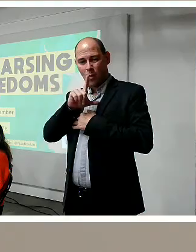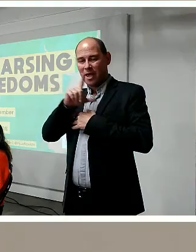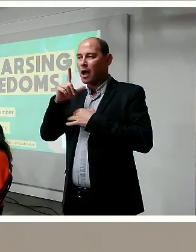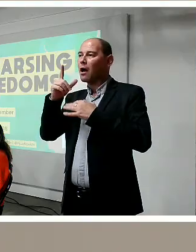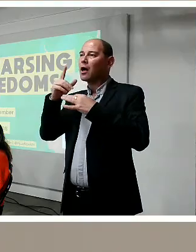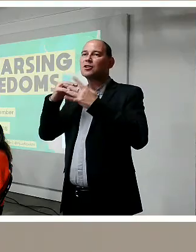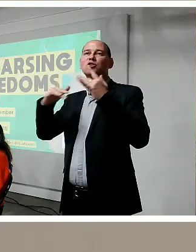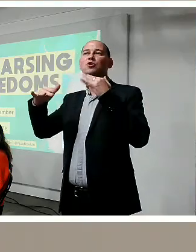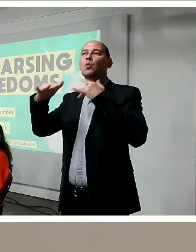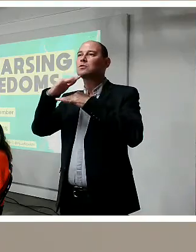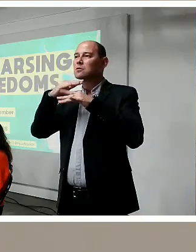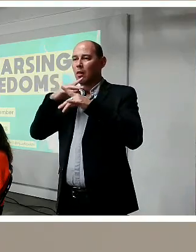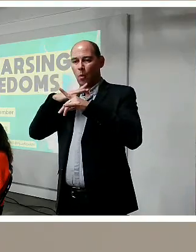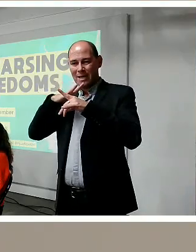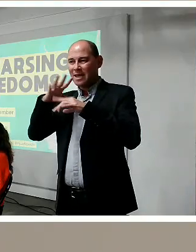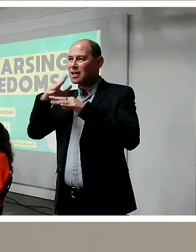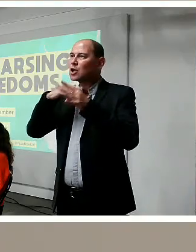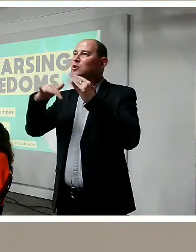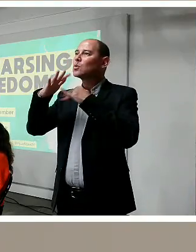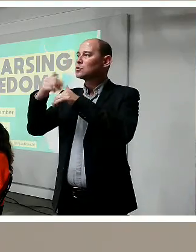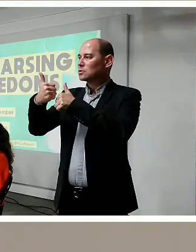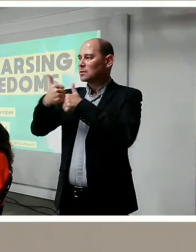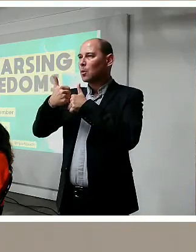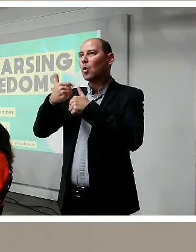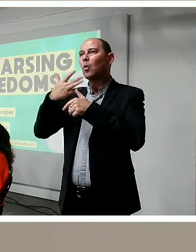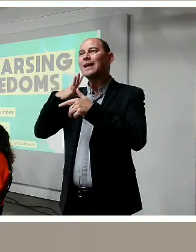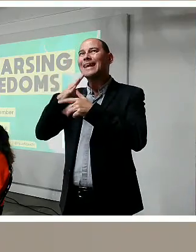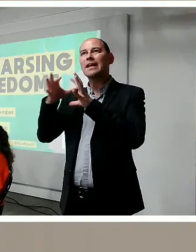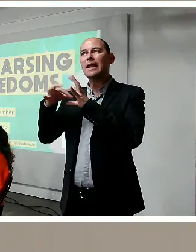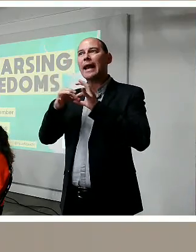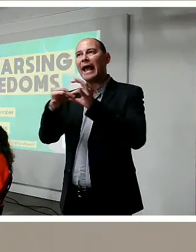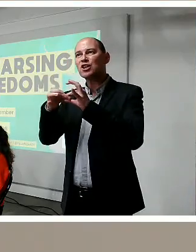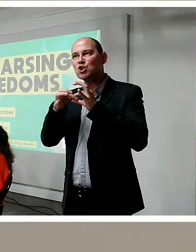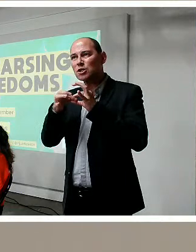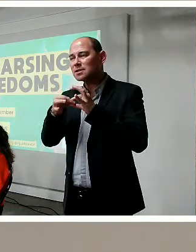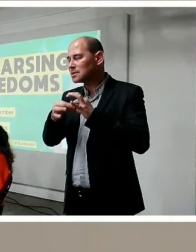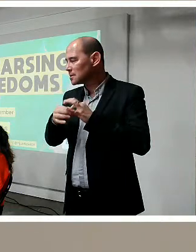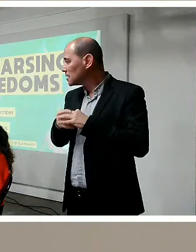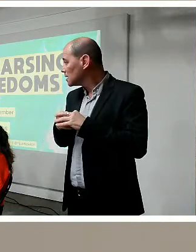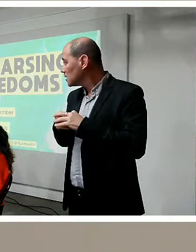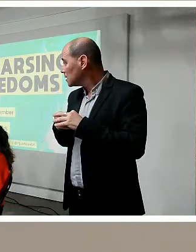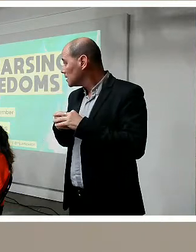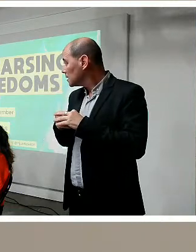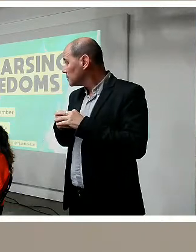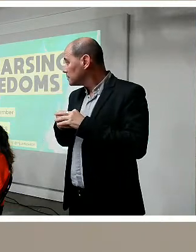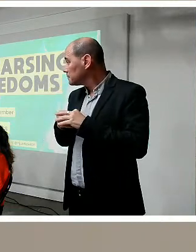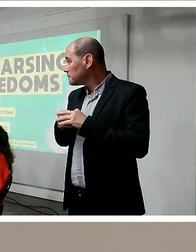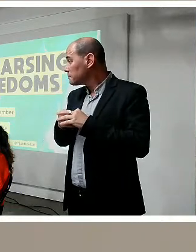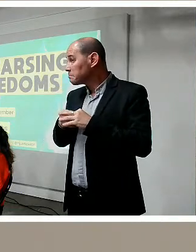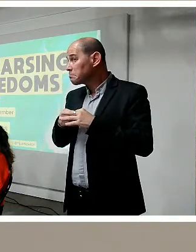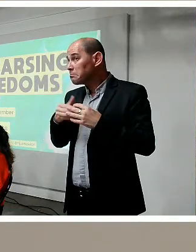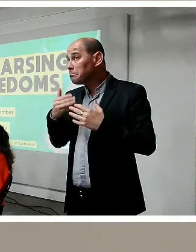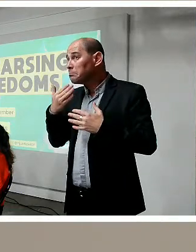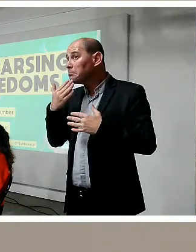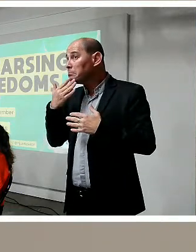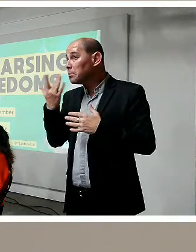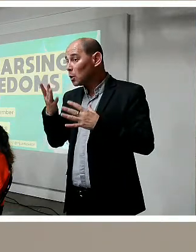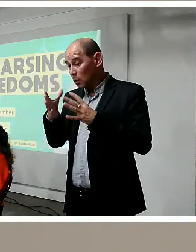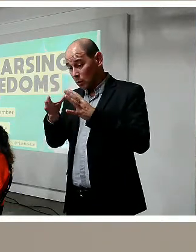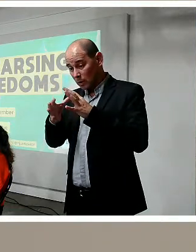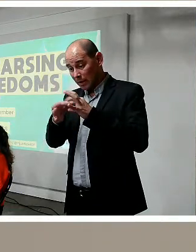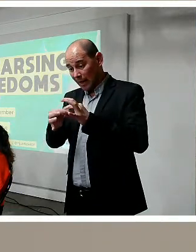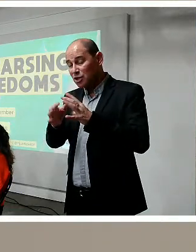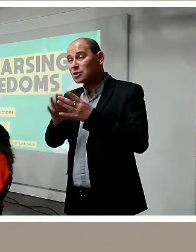We all need social support. We need connection. And actually, when we don't have that is when we see